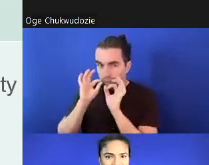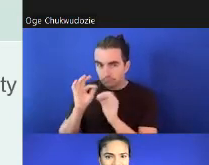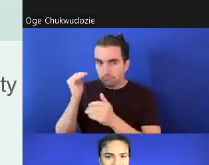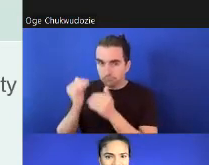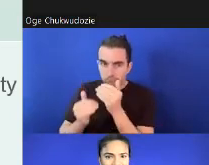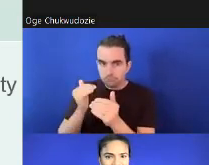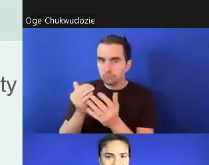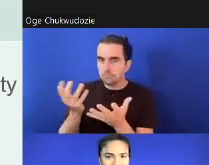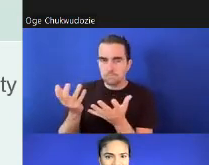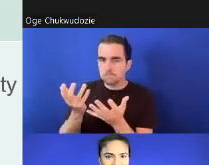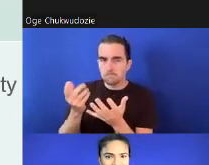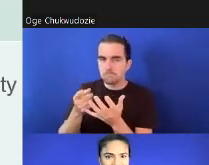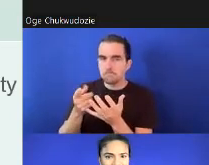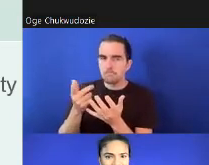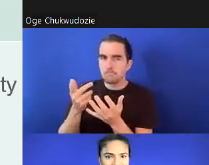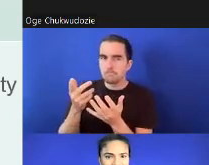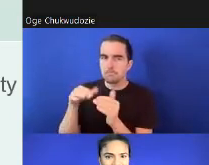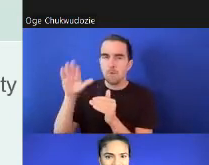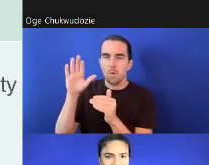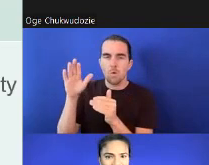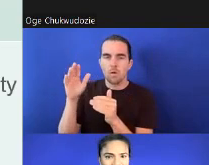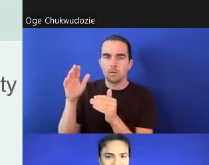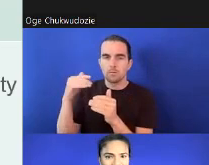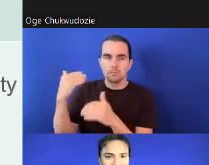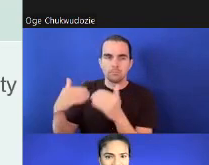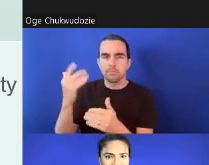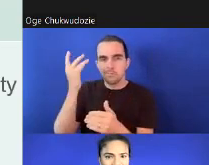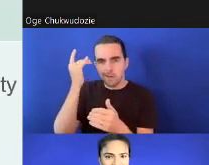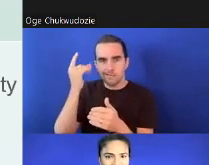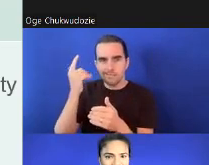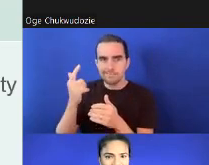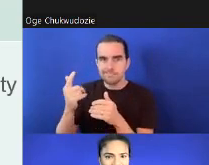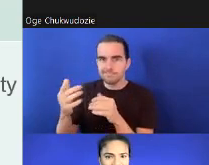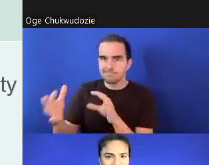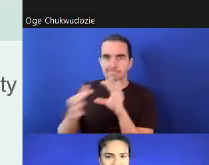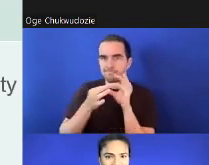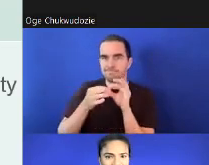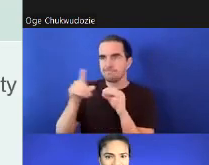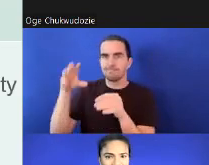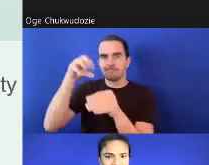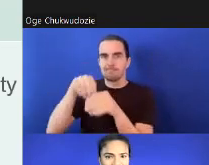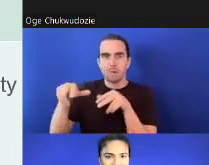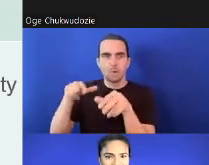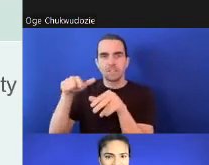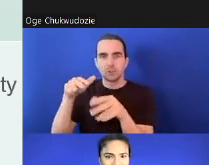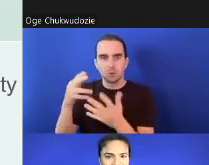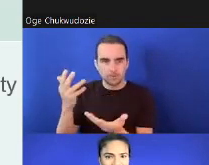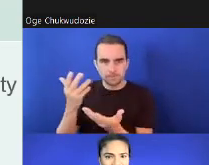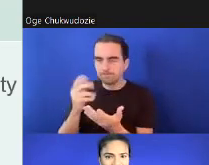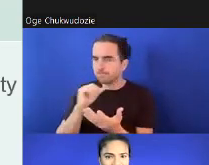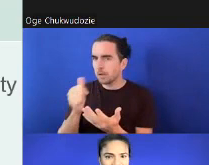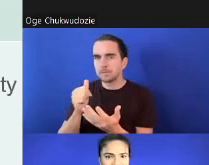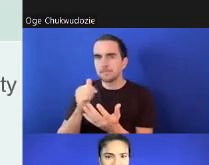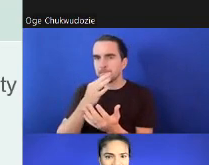link with the organization. It may not be private and confidential. These are community-based people, so people may